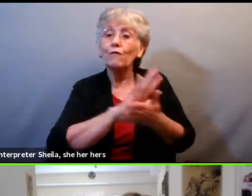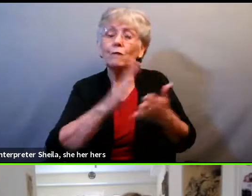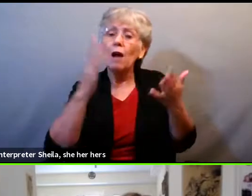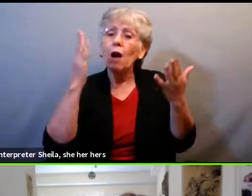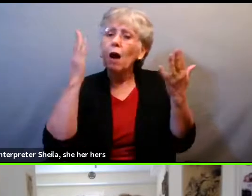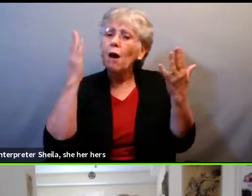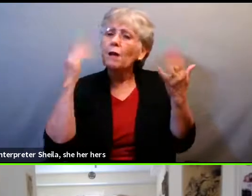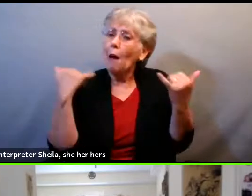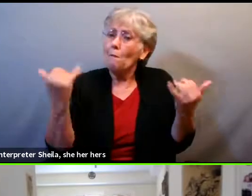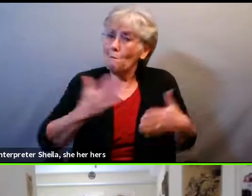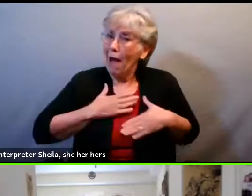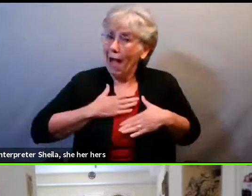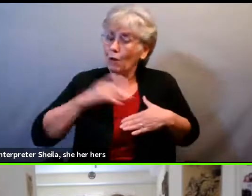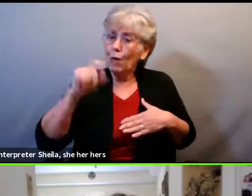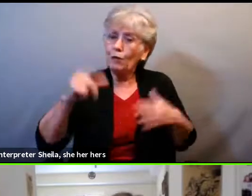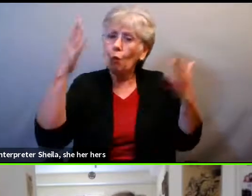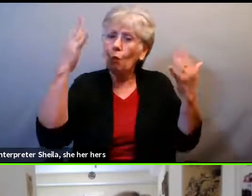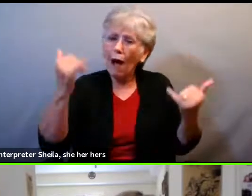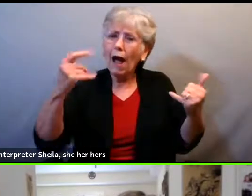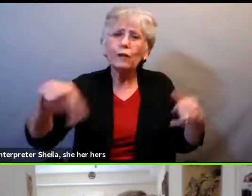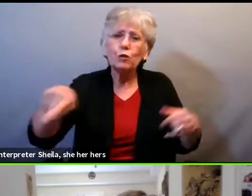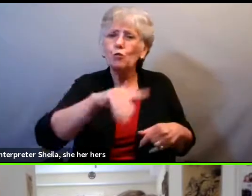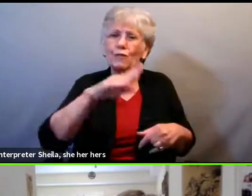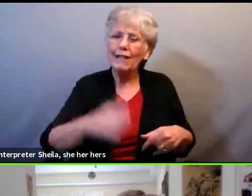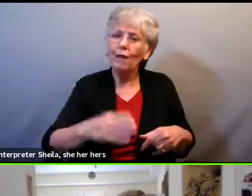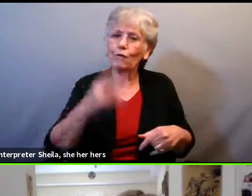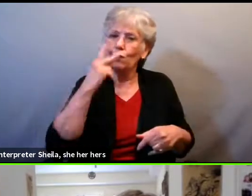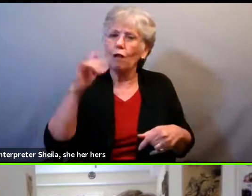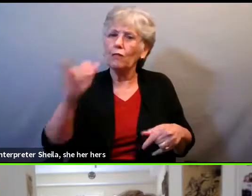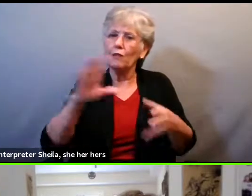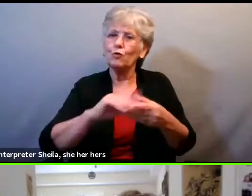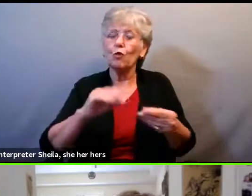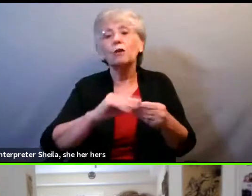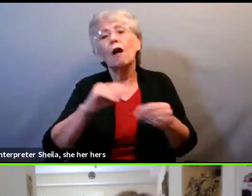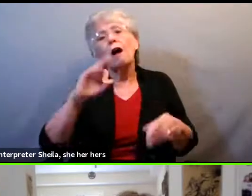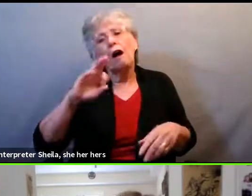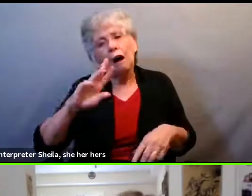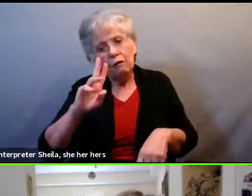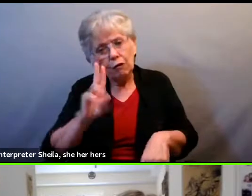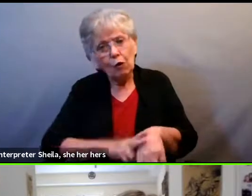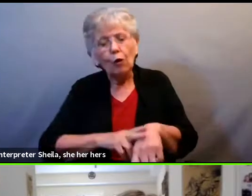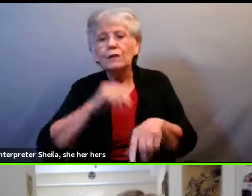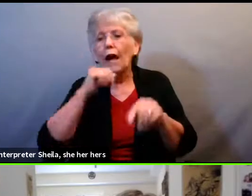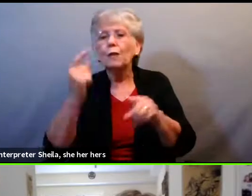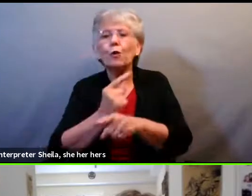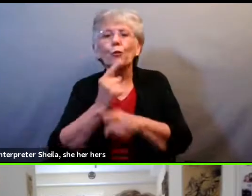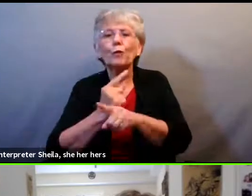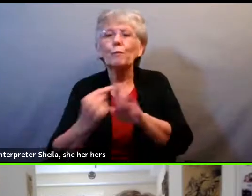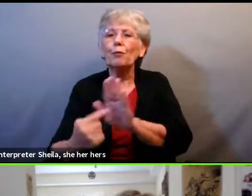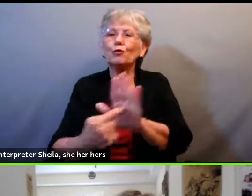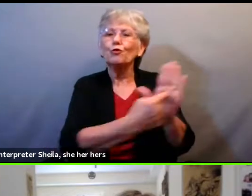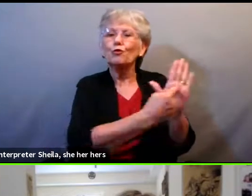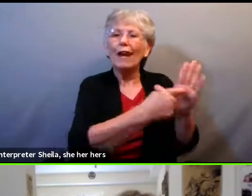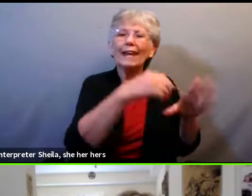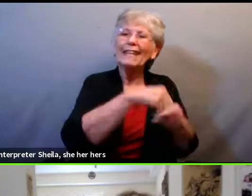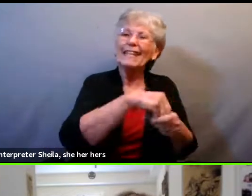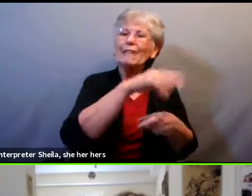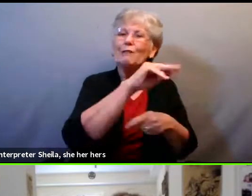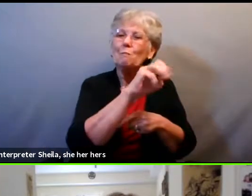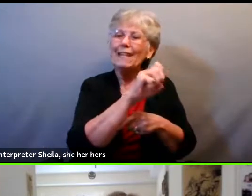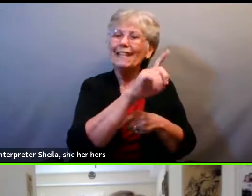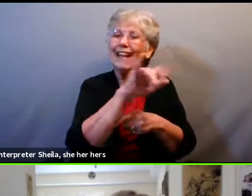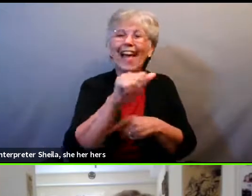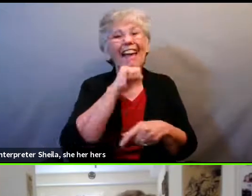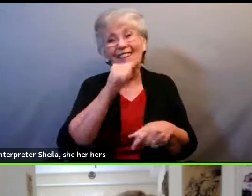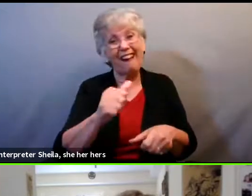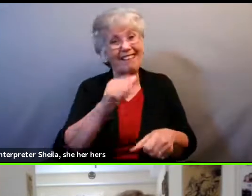Yes, we certainly have not been appropriately portrayed in the media. We're not being presented enough in the media,